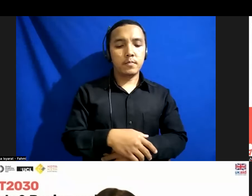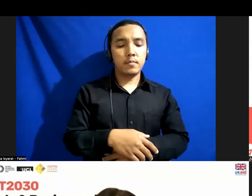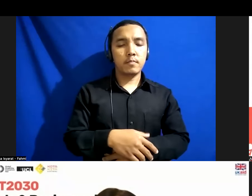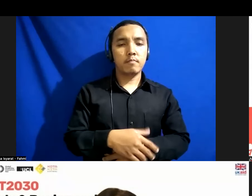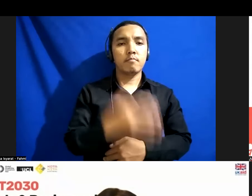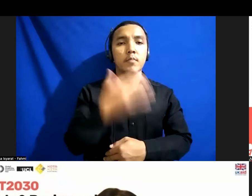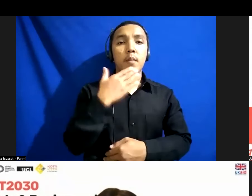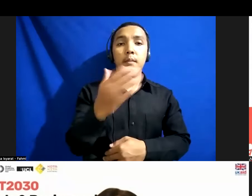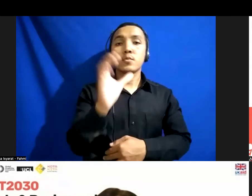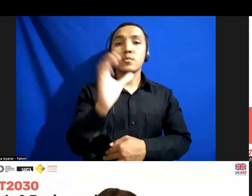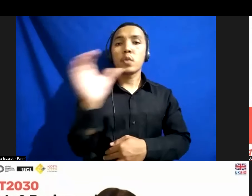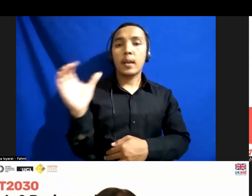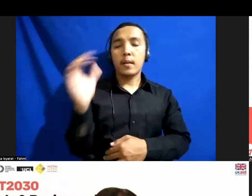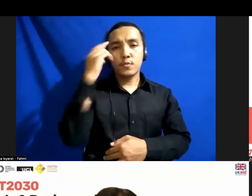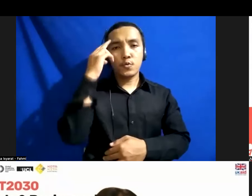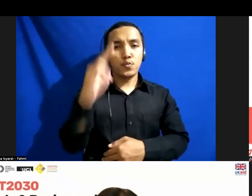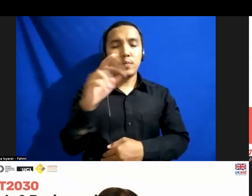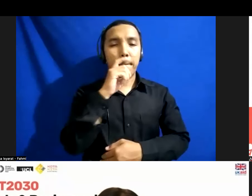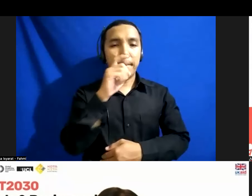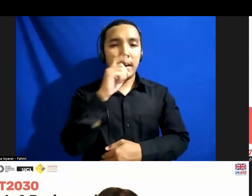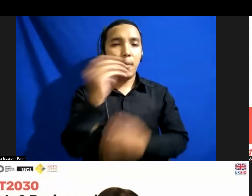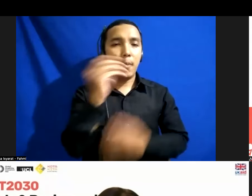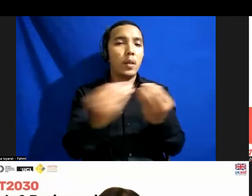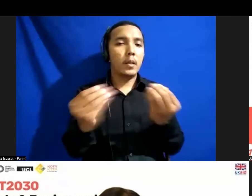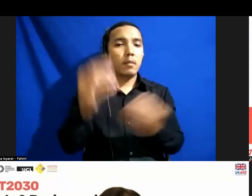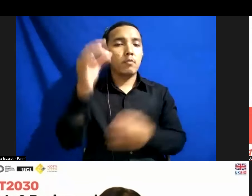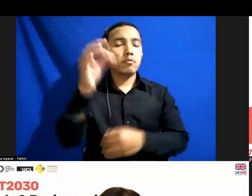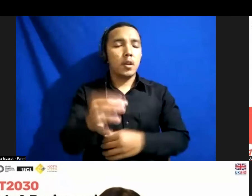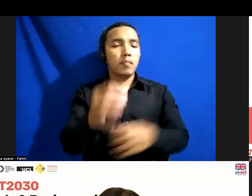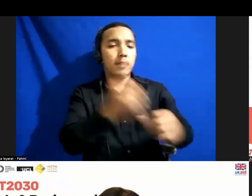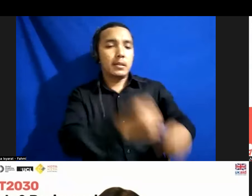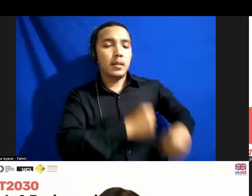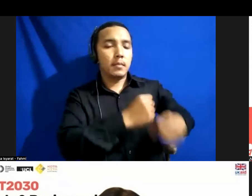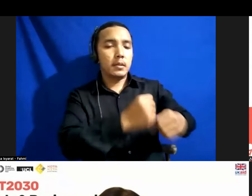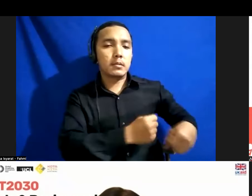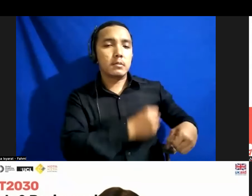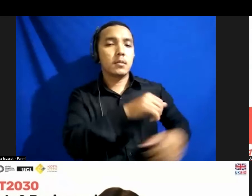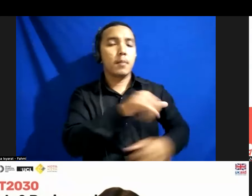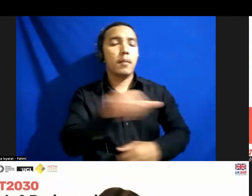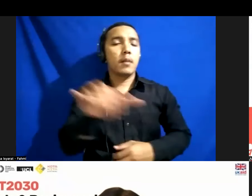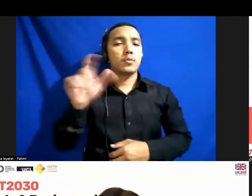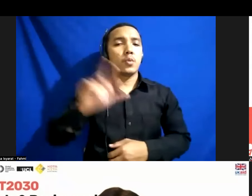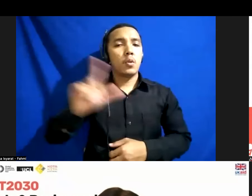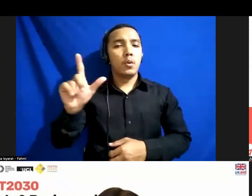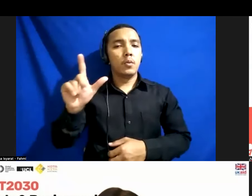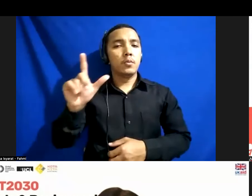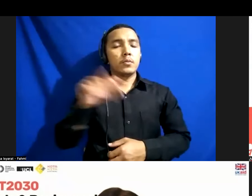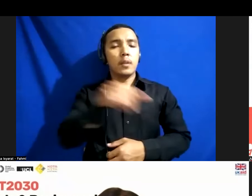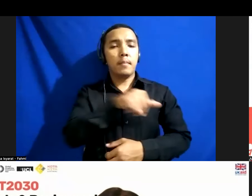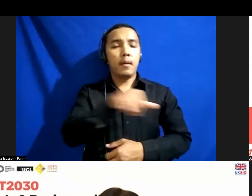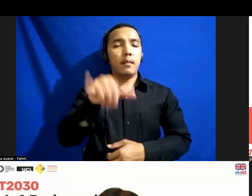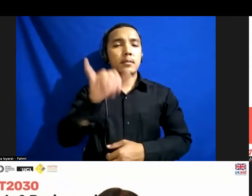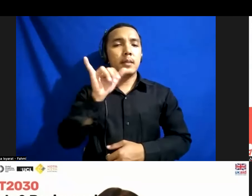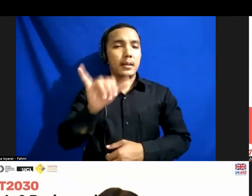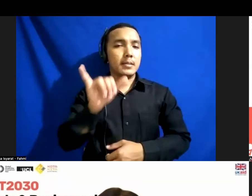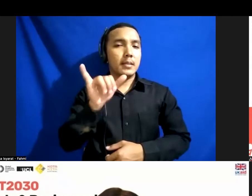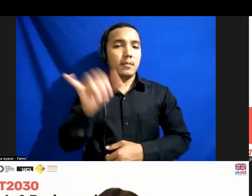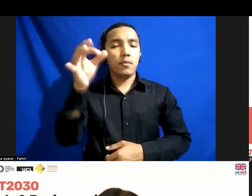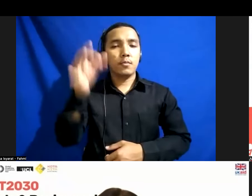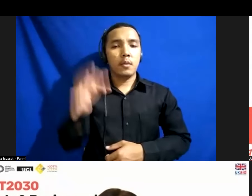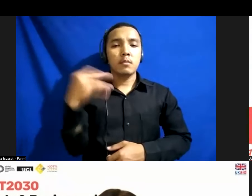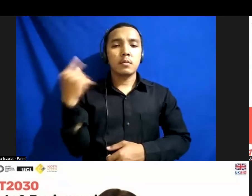For the mayor, for the distinguished mayor of Banjarmasin and Solo, as well as the Kota Kita and Kaki